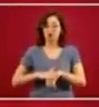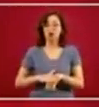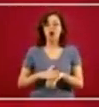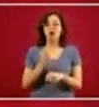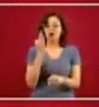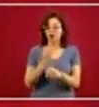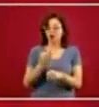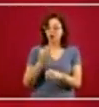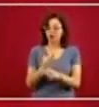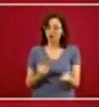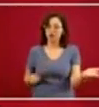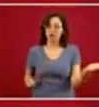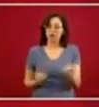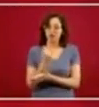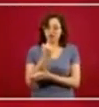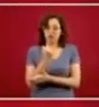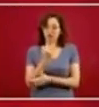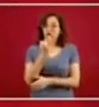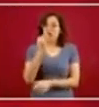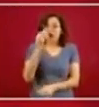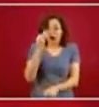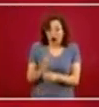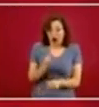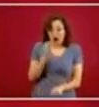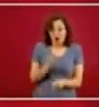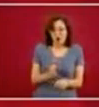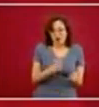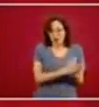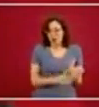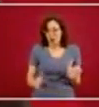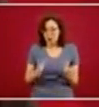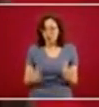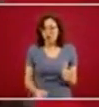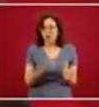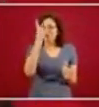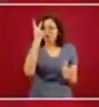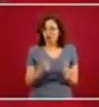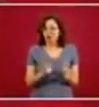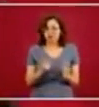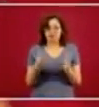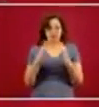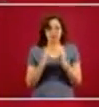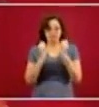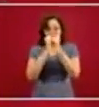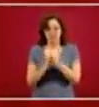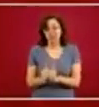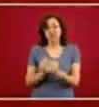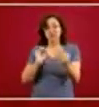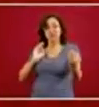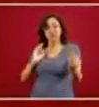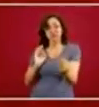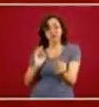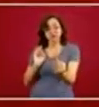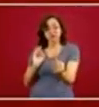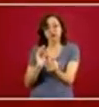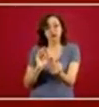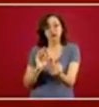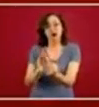And I would like to remind everyone that these measures are required right